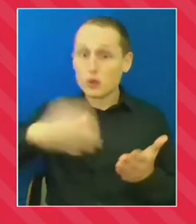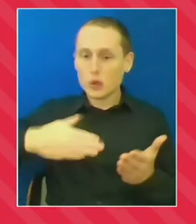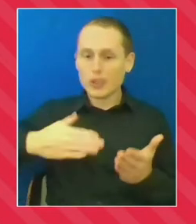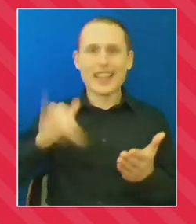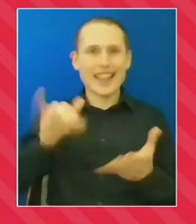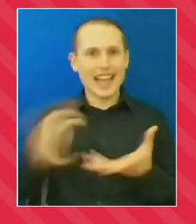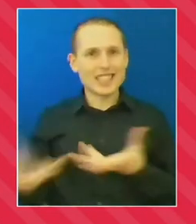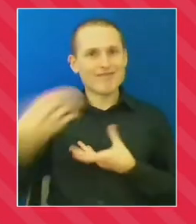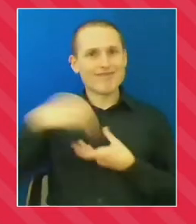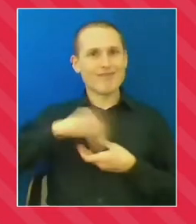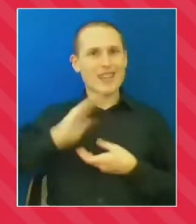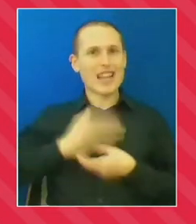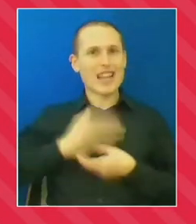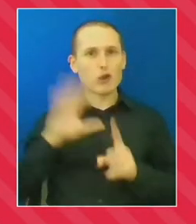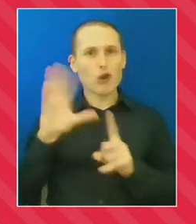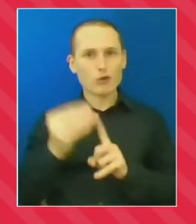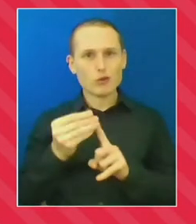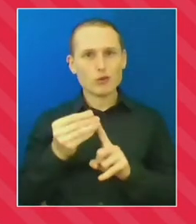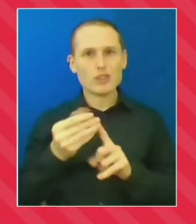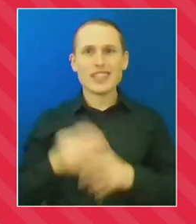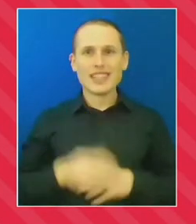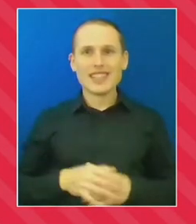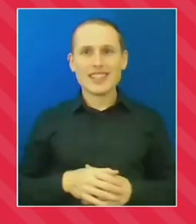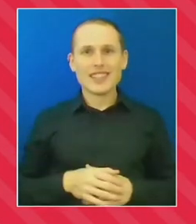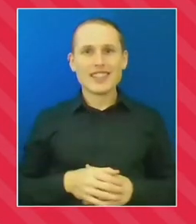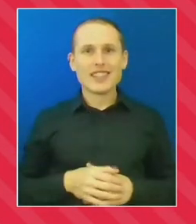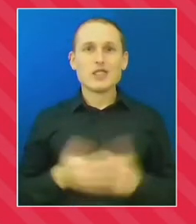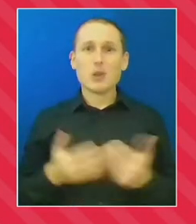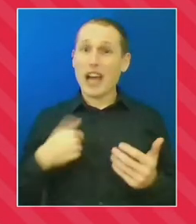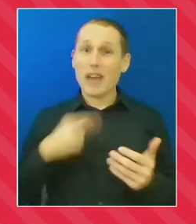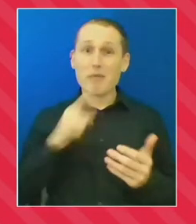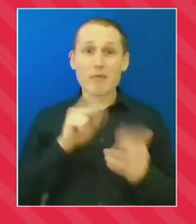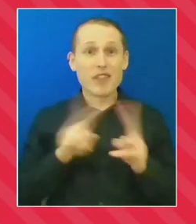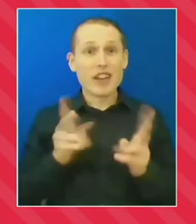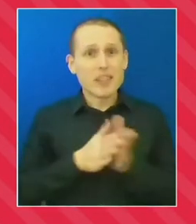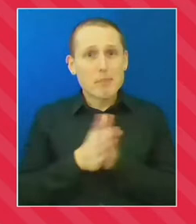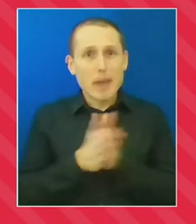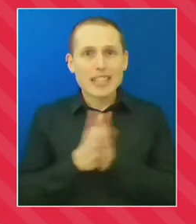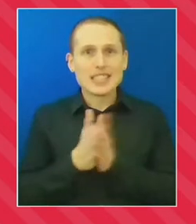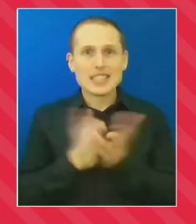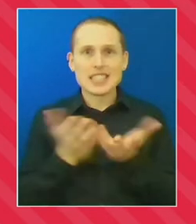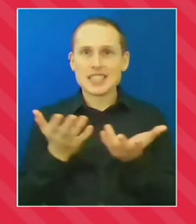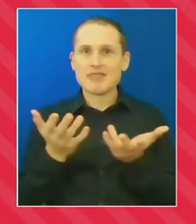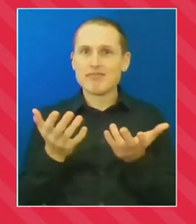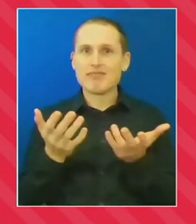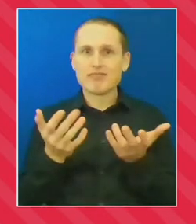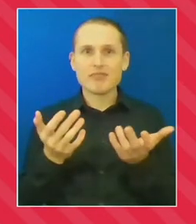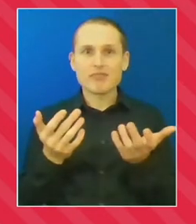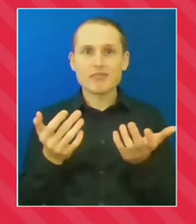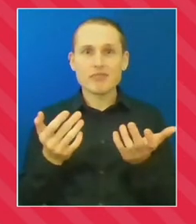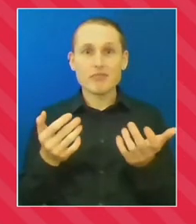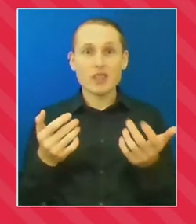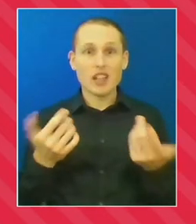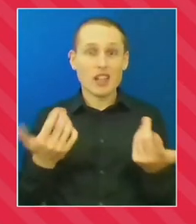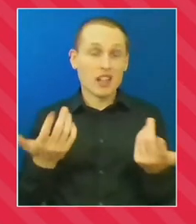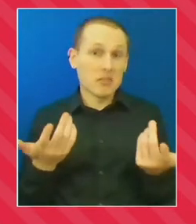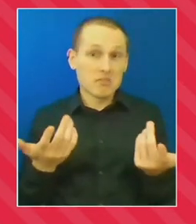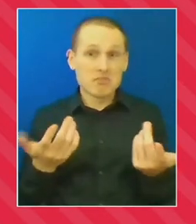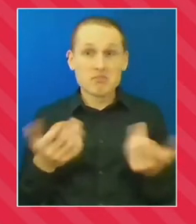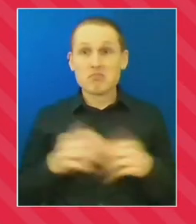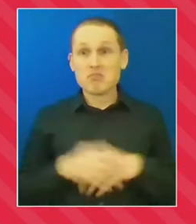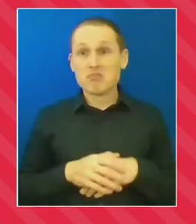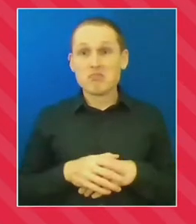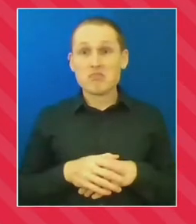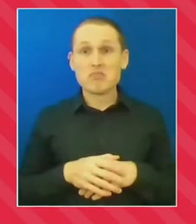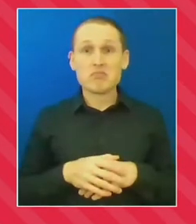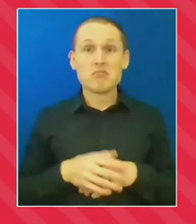Mm-hmm. I'm very passionate when people are surprised because I'm not. Yeah. You know, it's just that the